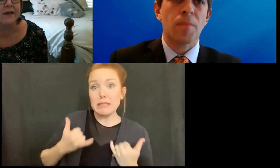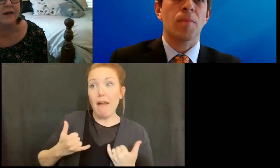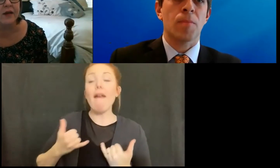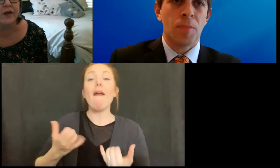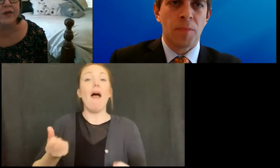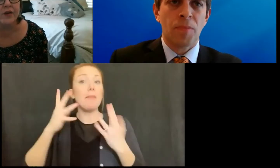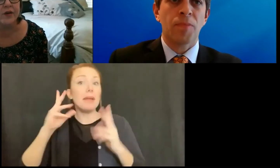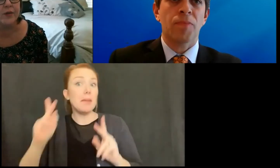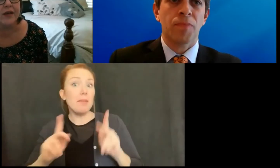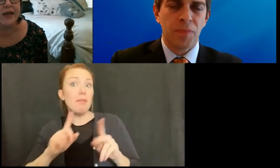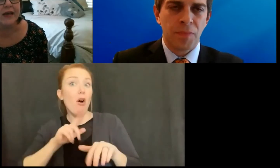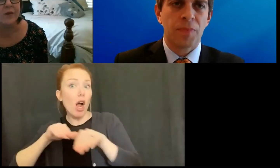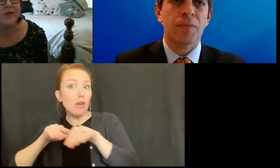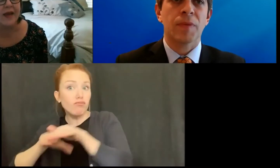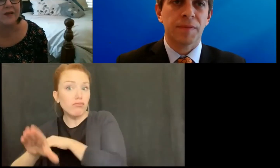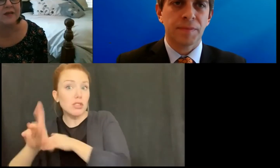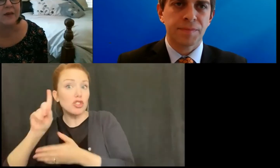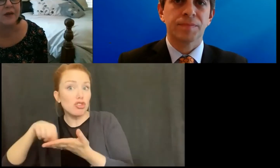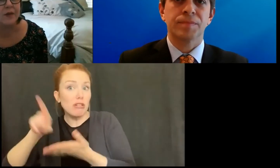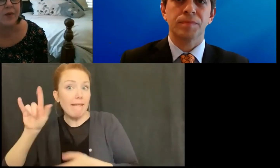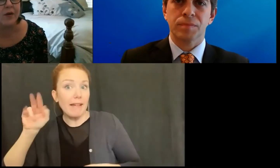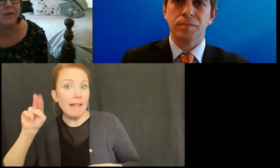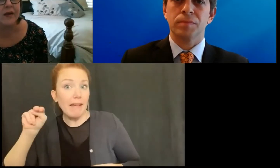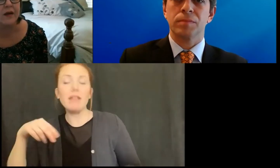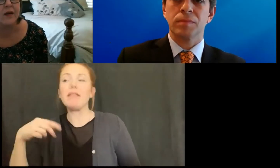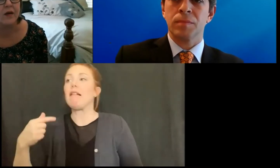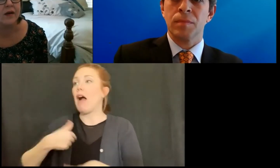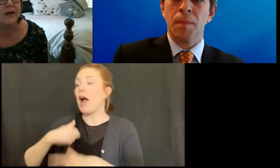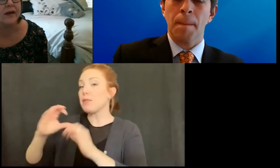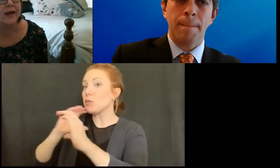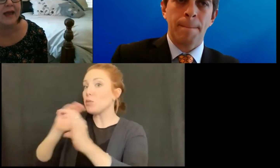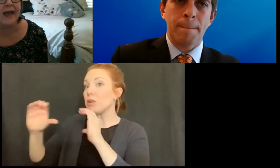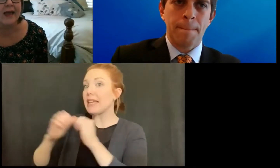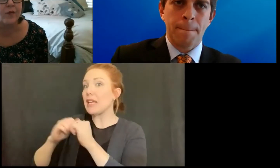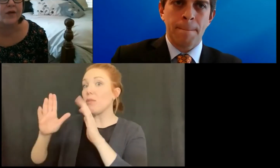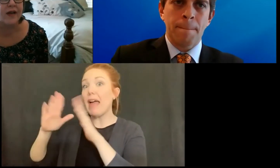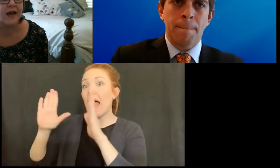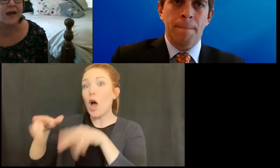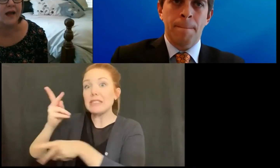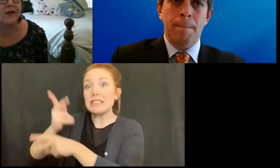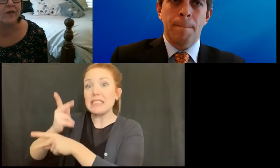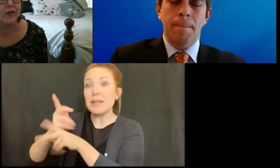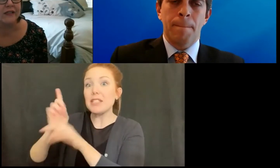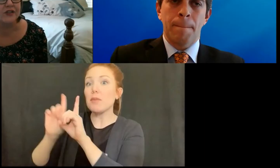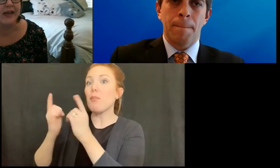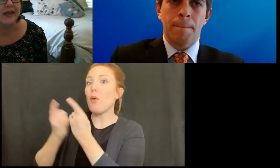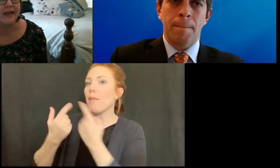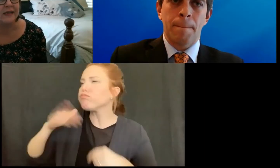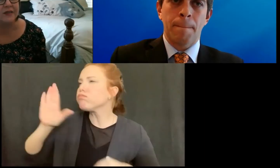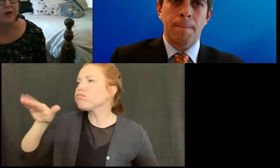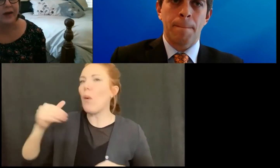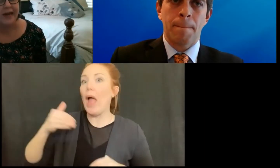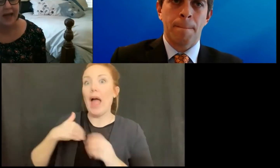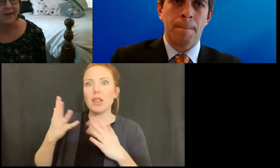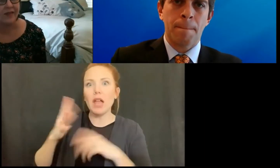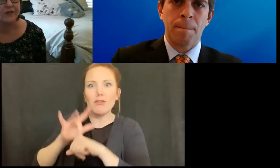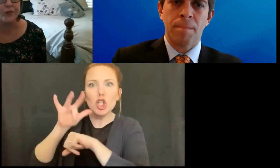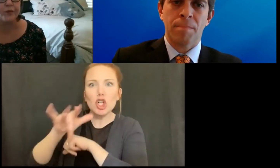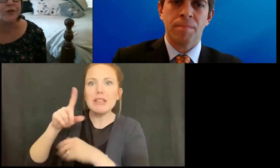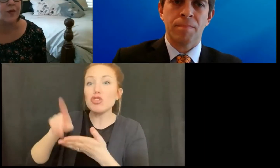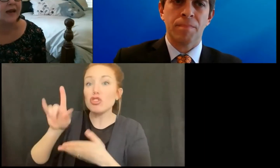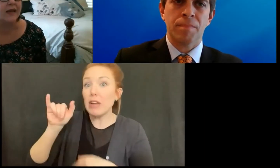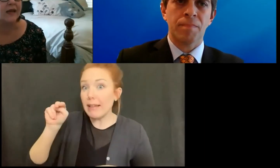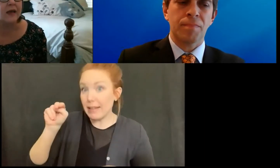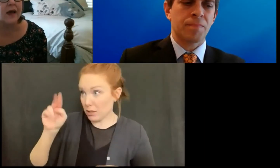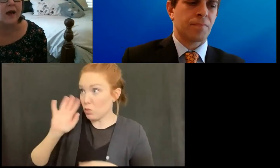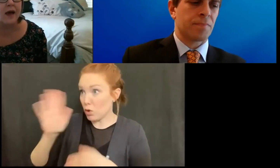in. You're communicating with the housekeeping department on, hey, we've got a lot of early check-ins. Are we going to have these